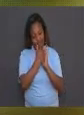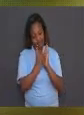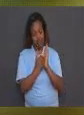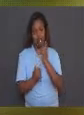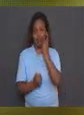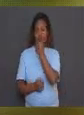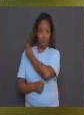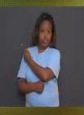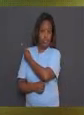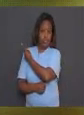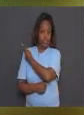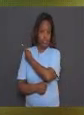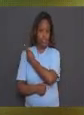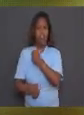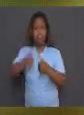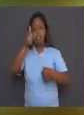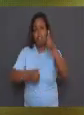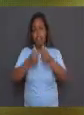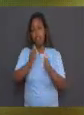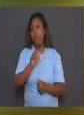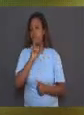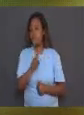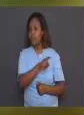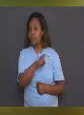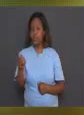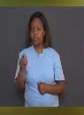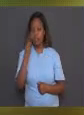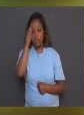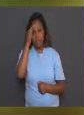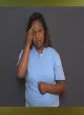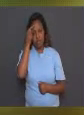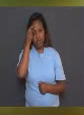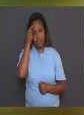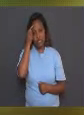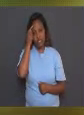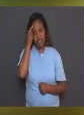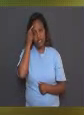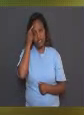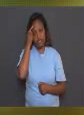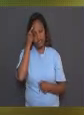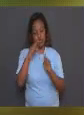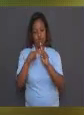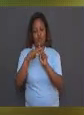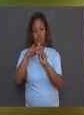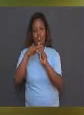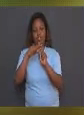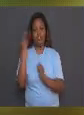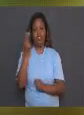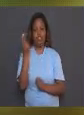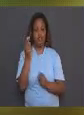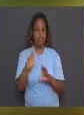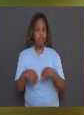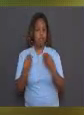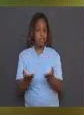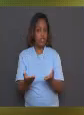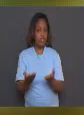screen. Which ones do you think are the positive benefits